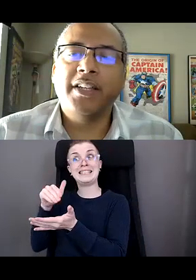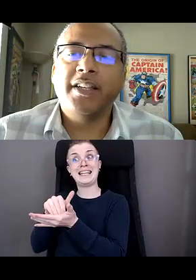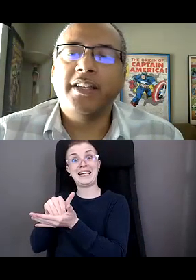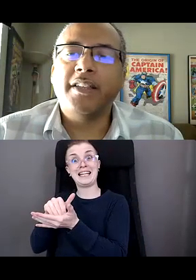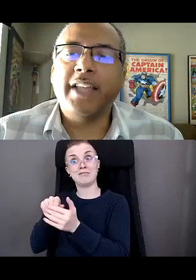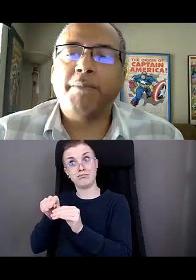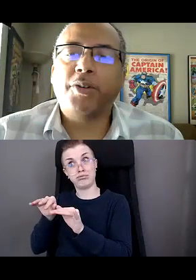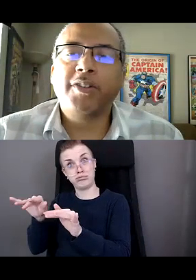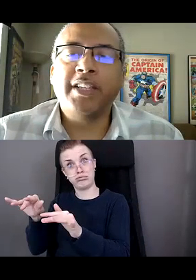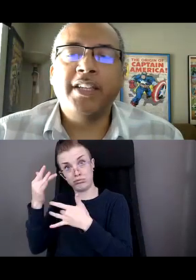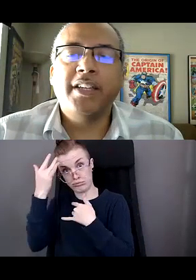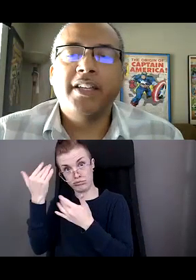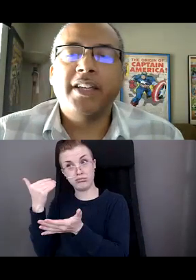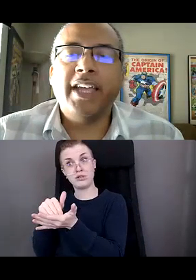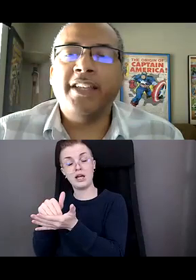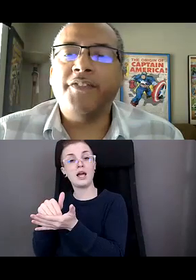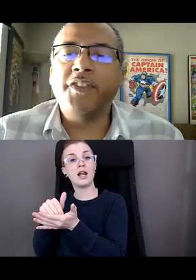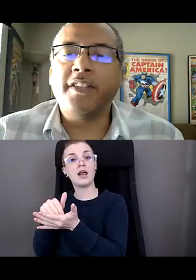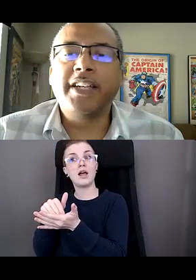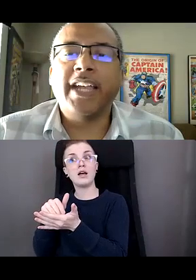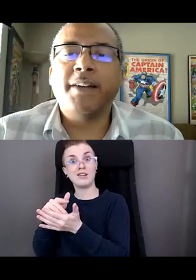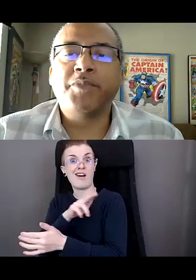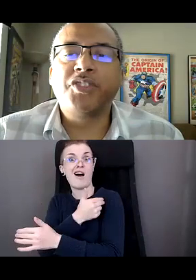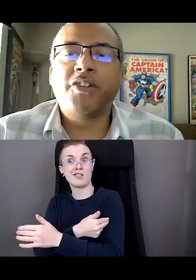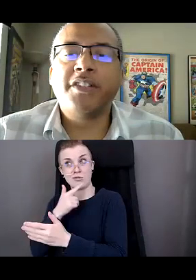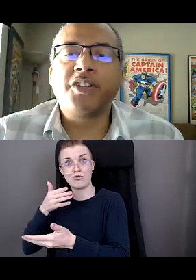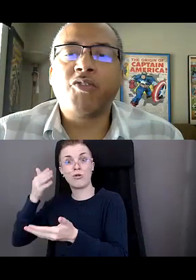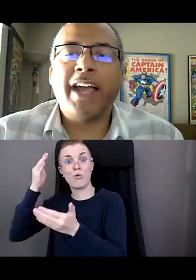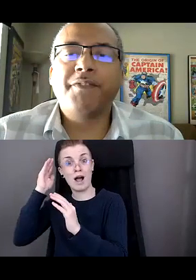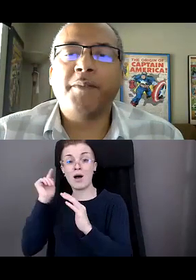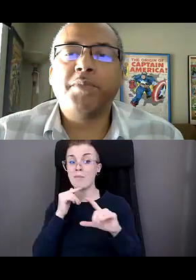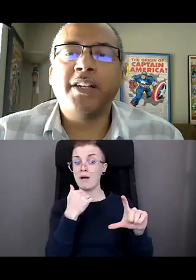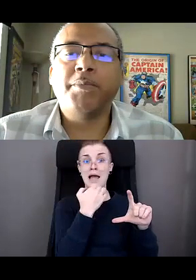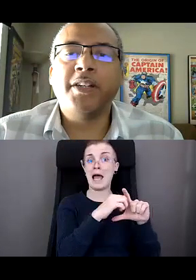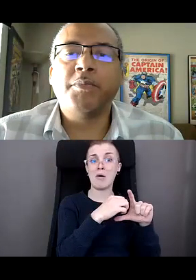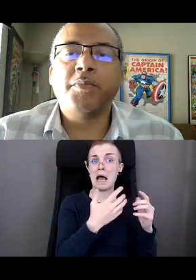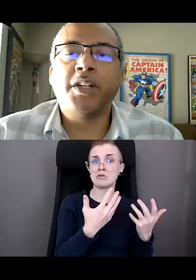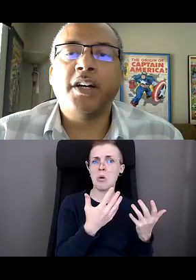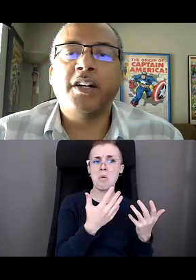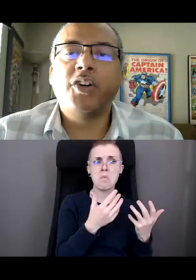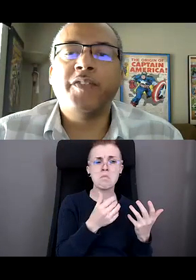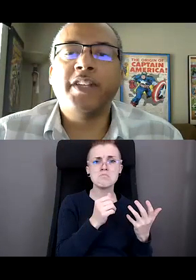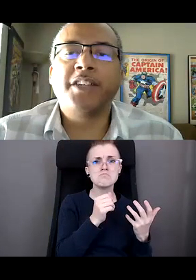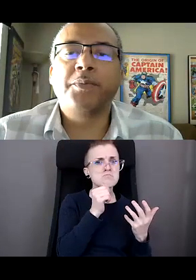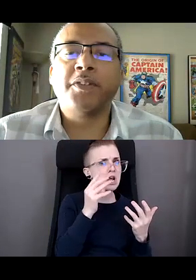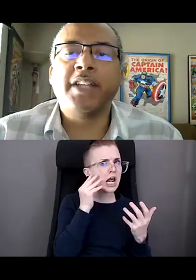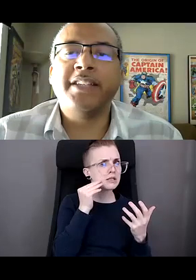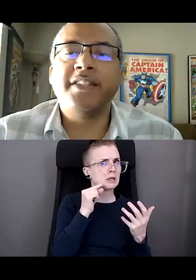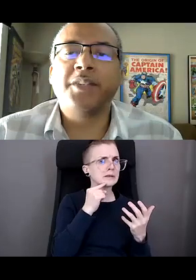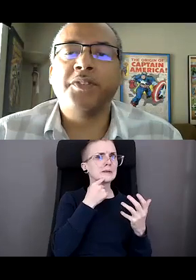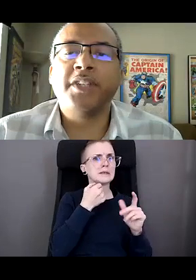doing that poorly. And if you can look at, I'm showing as a graph I'm putting up here, what